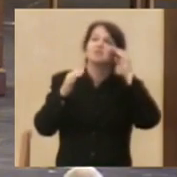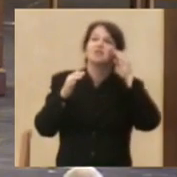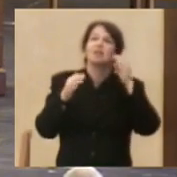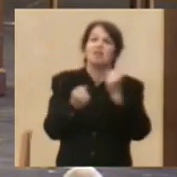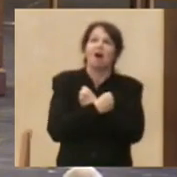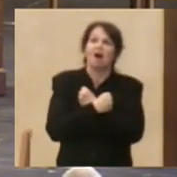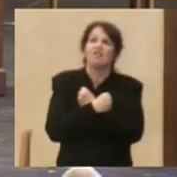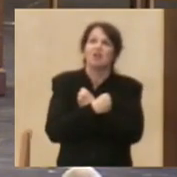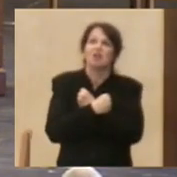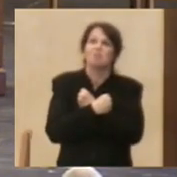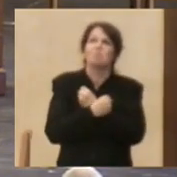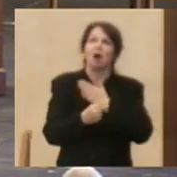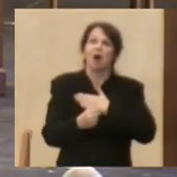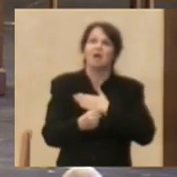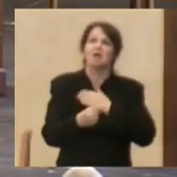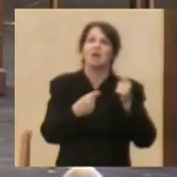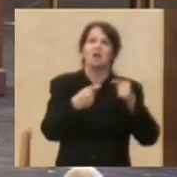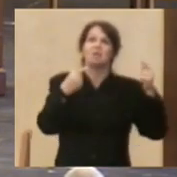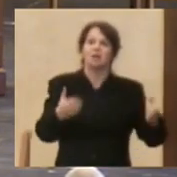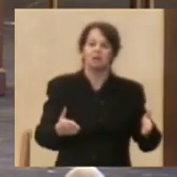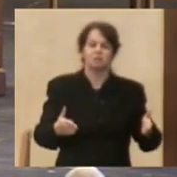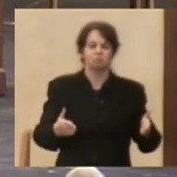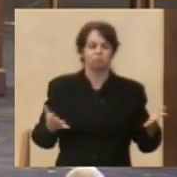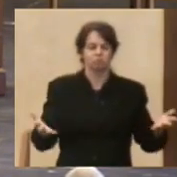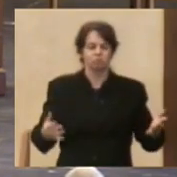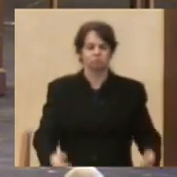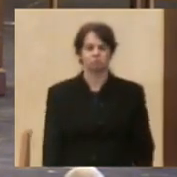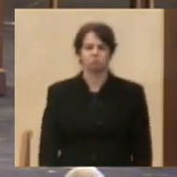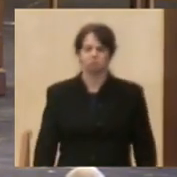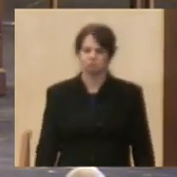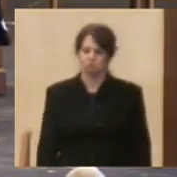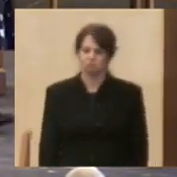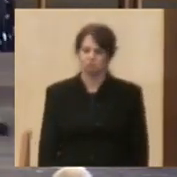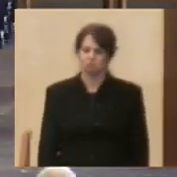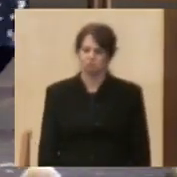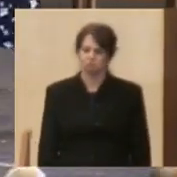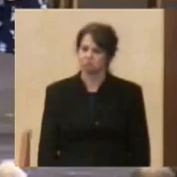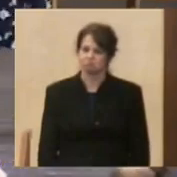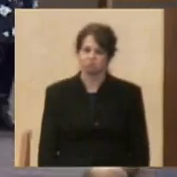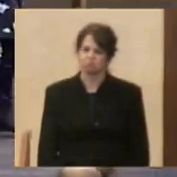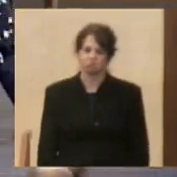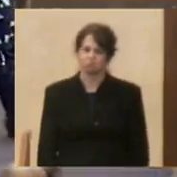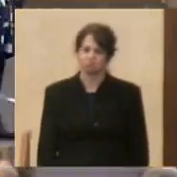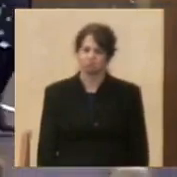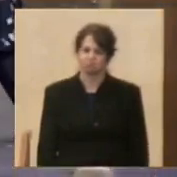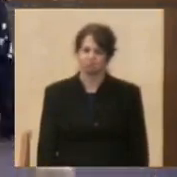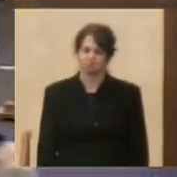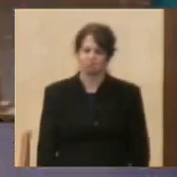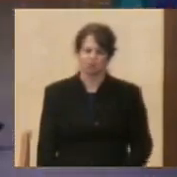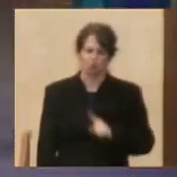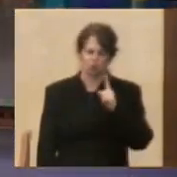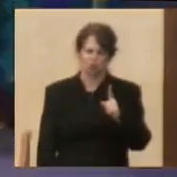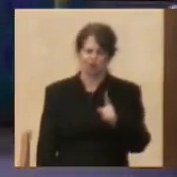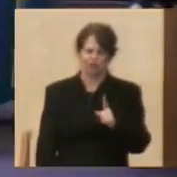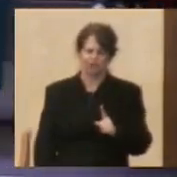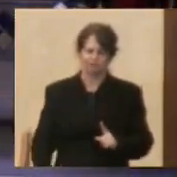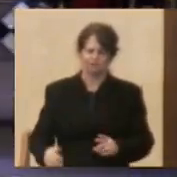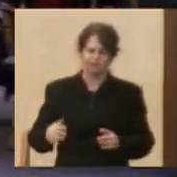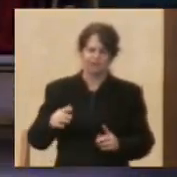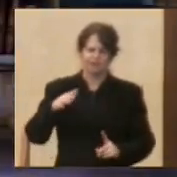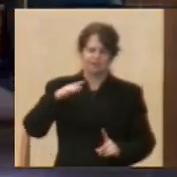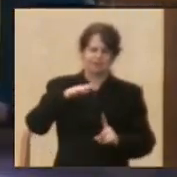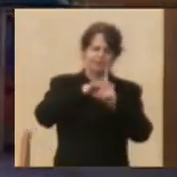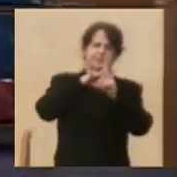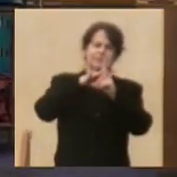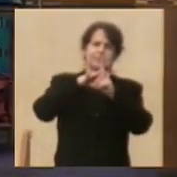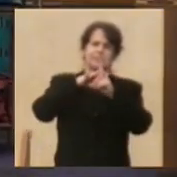Love your enemy. Oh, man, that really stuck out to me today. Love your